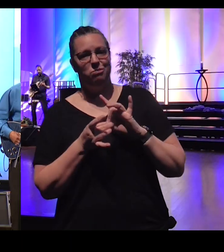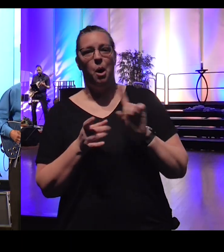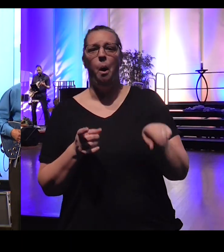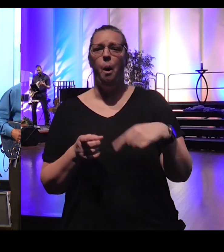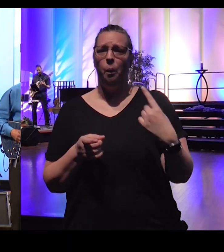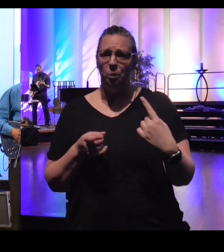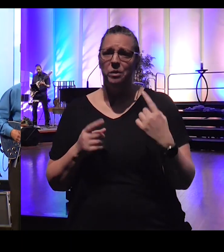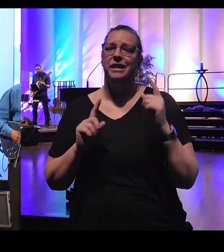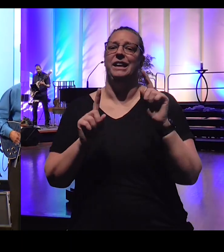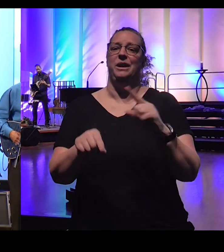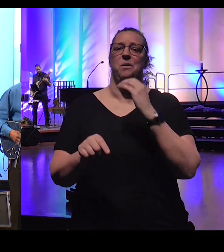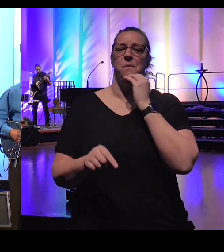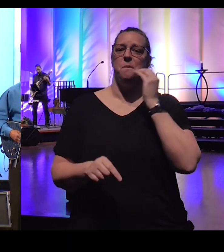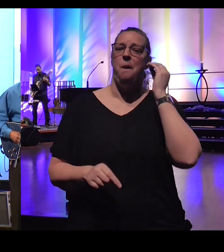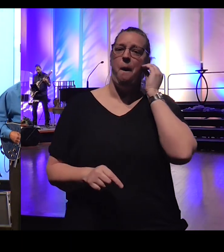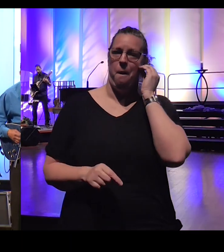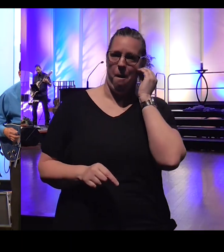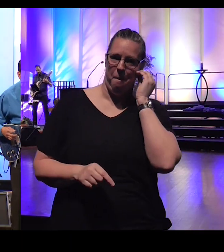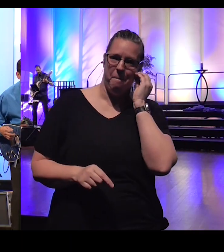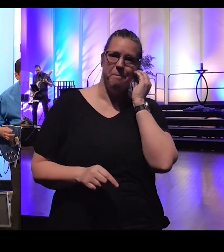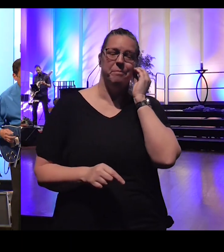home.